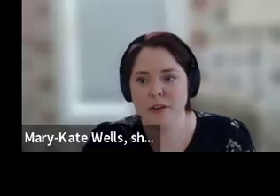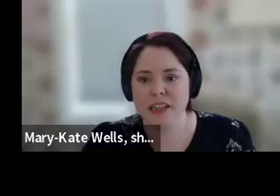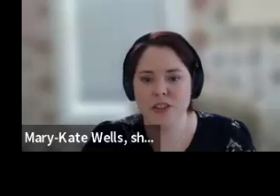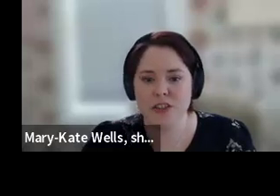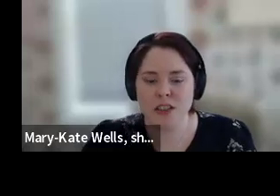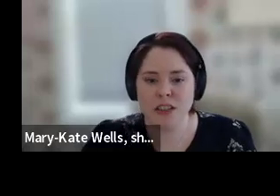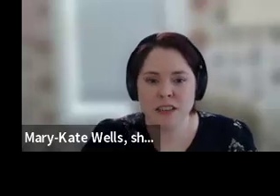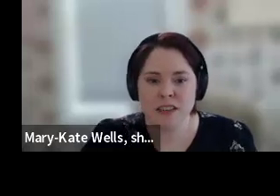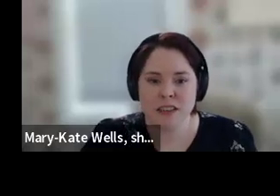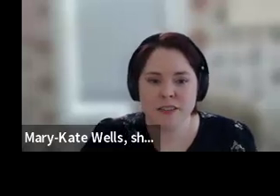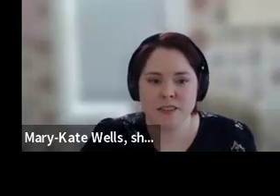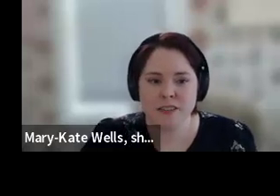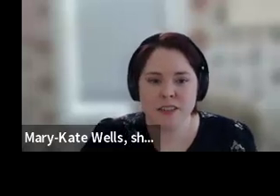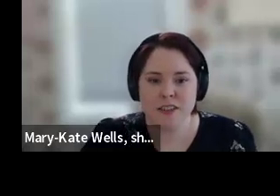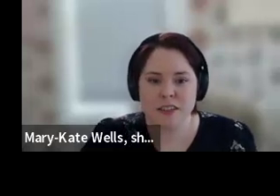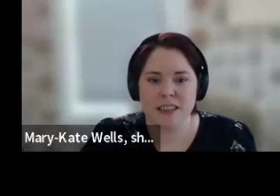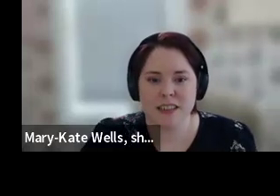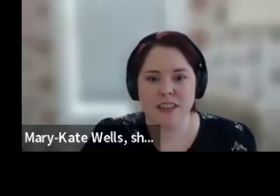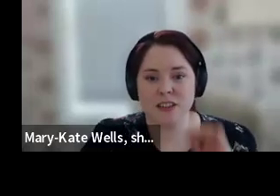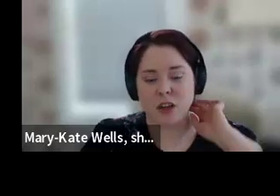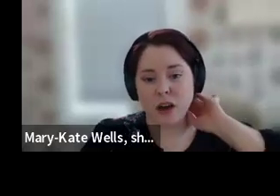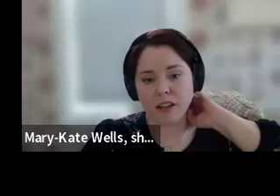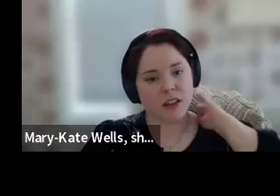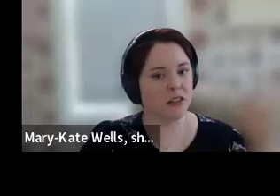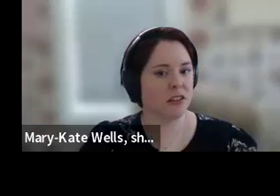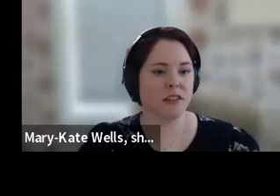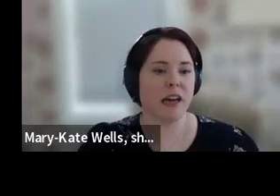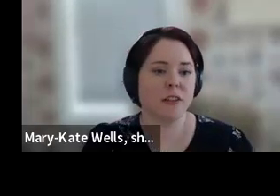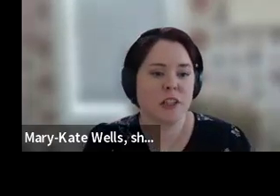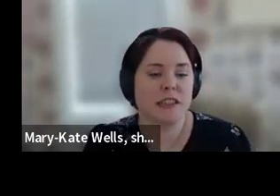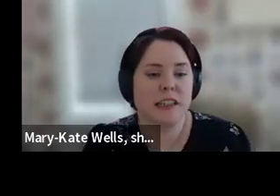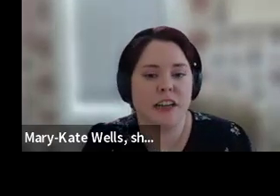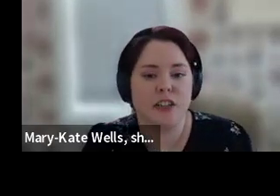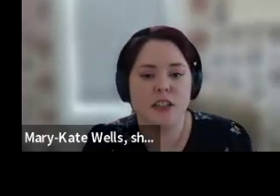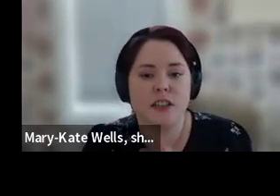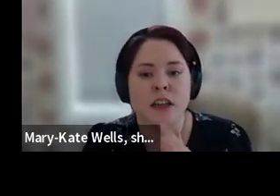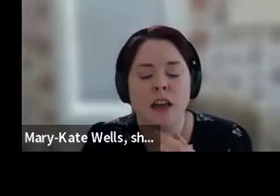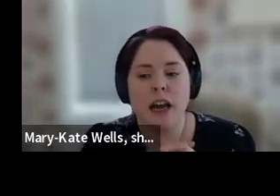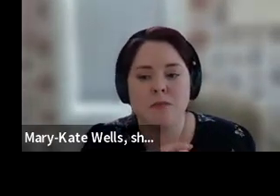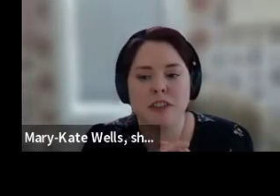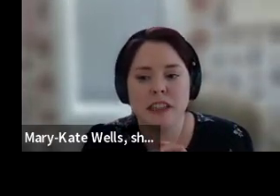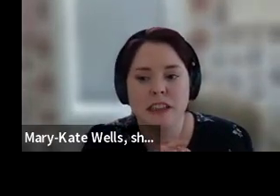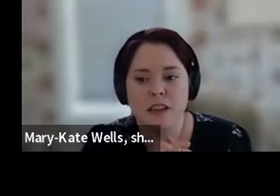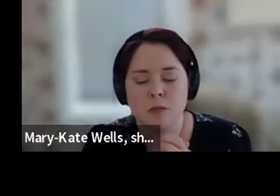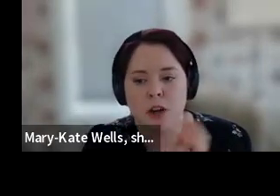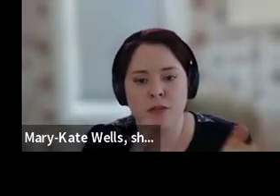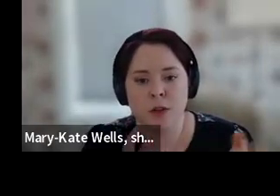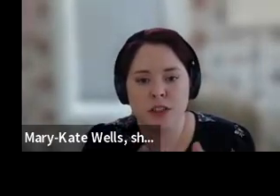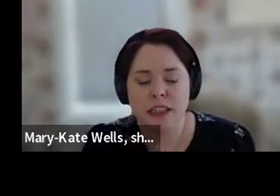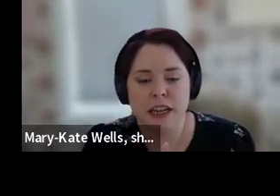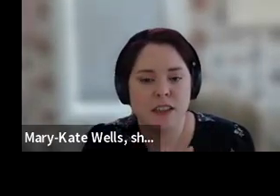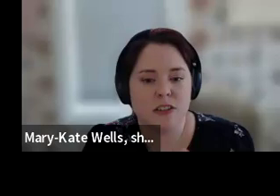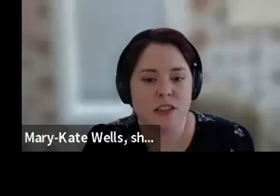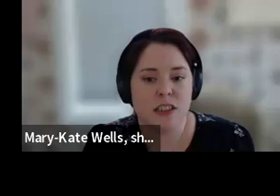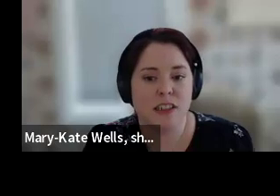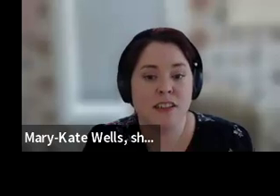community outreach. All right. So other outreach considerations, really our